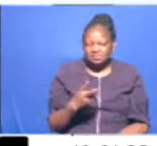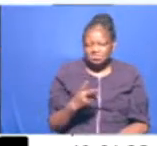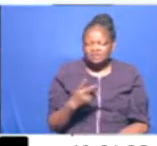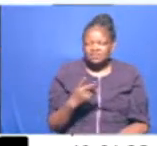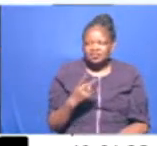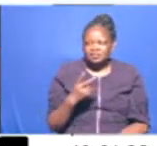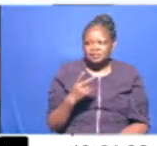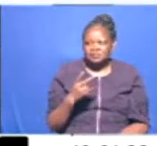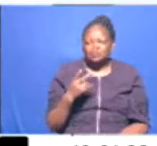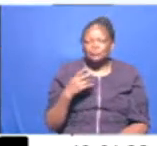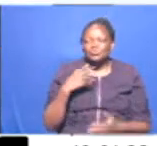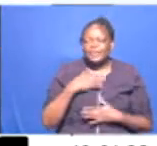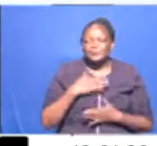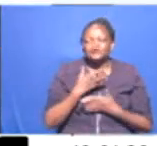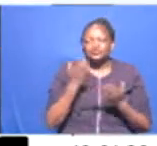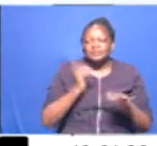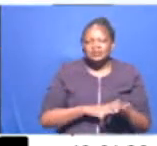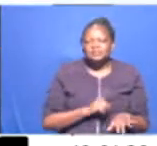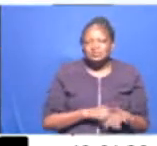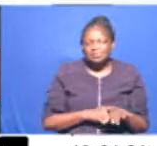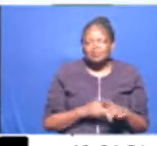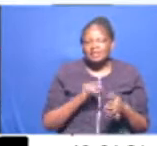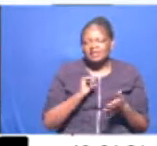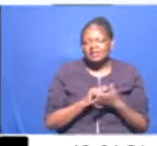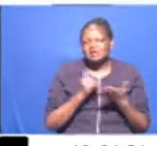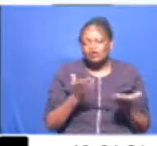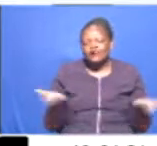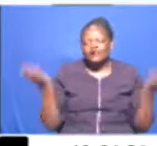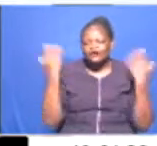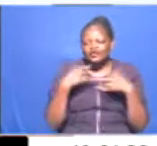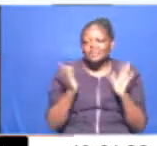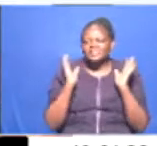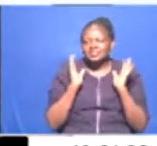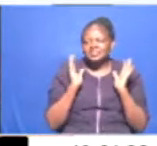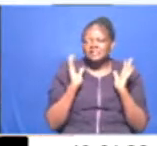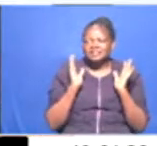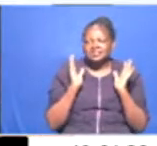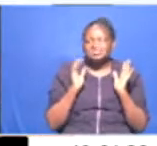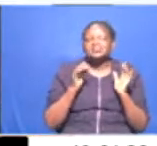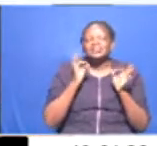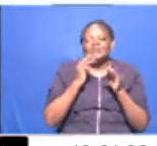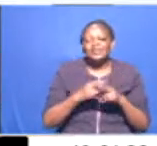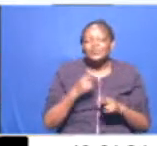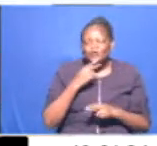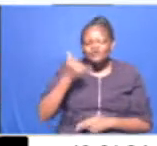We really do appreciate your time. And that is how we wrap it up. Susan Thuku has been our